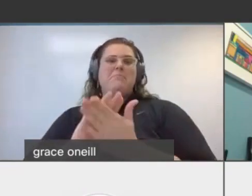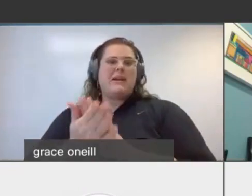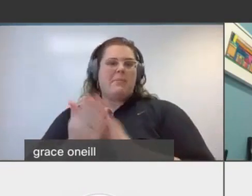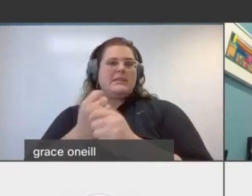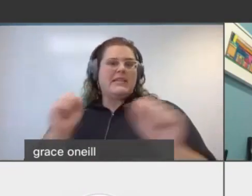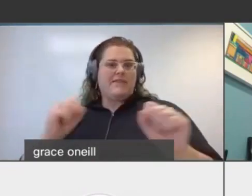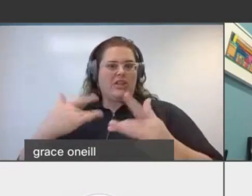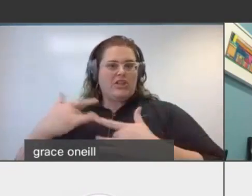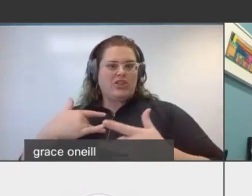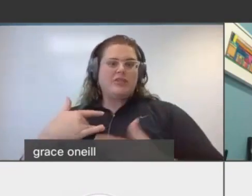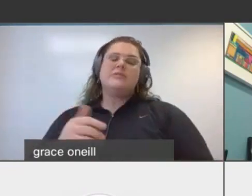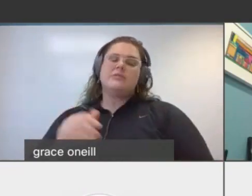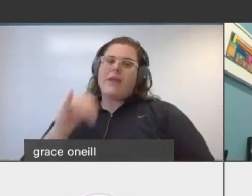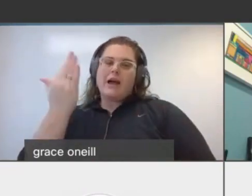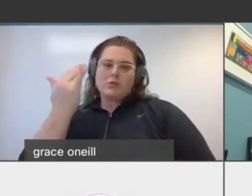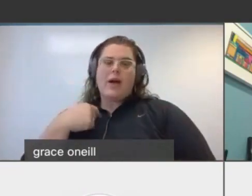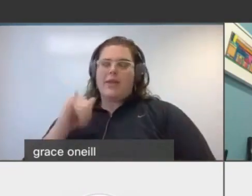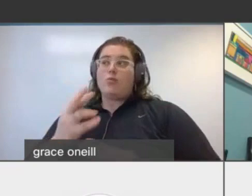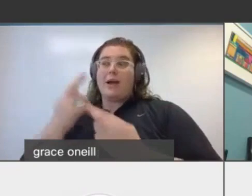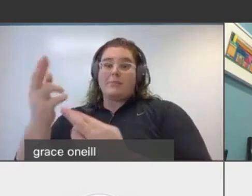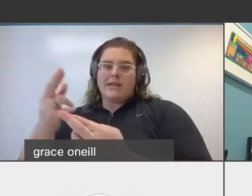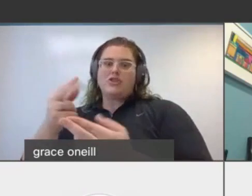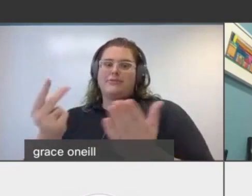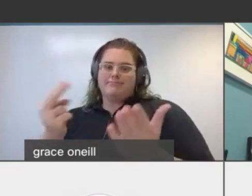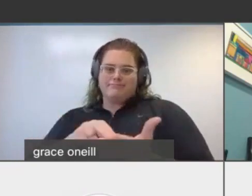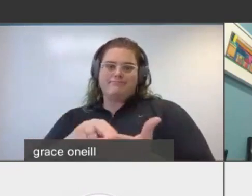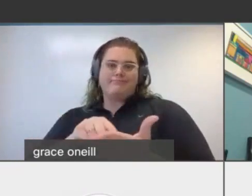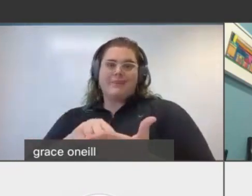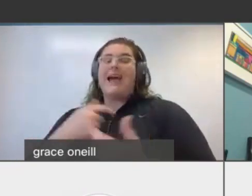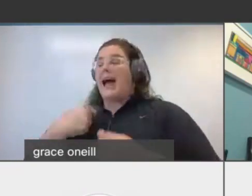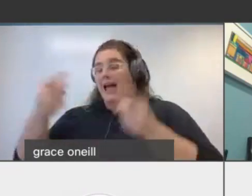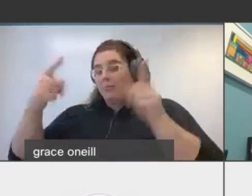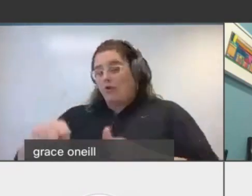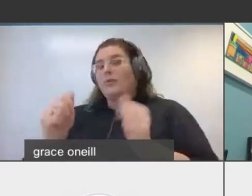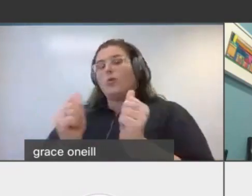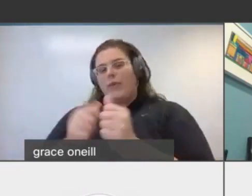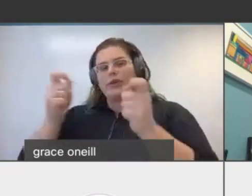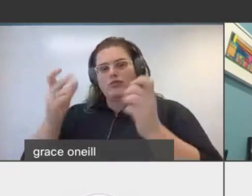that is the reason for that recommendation. So I am in agreement with Director Reese.